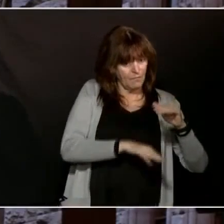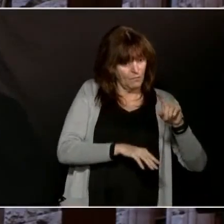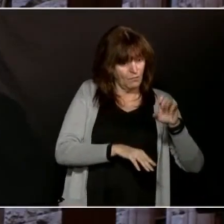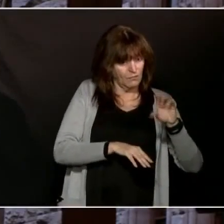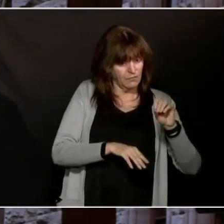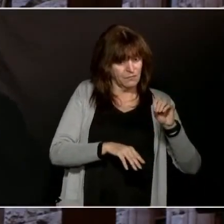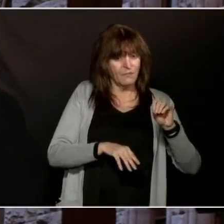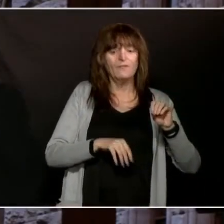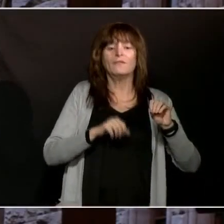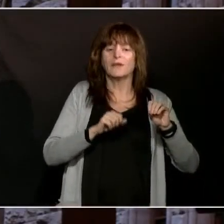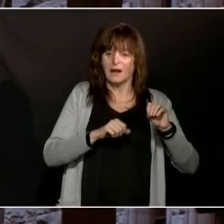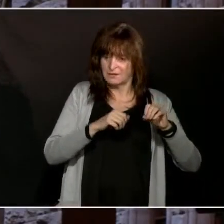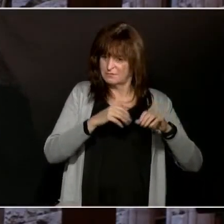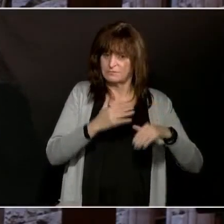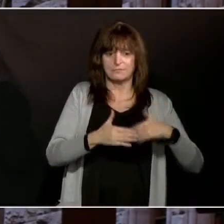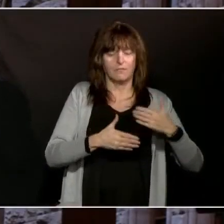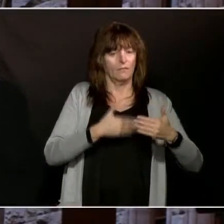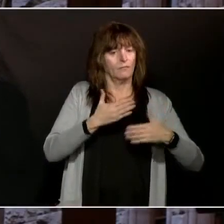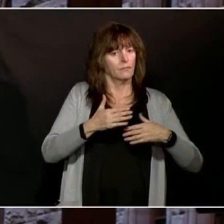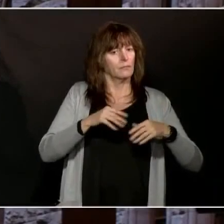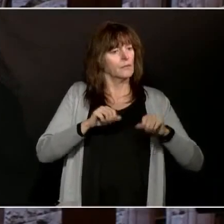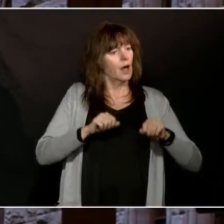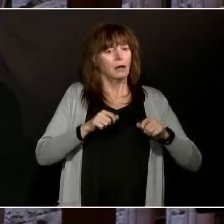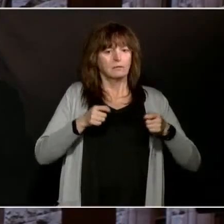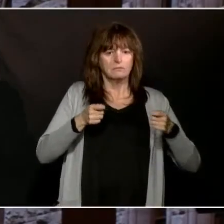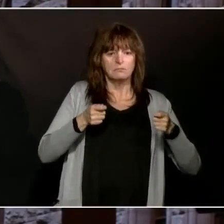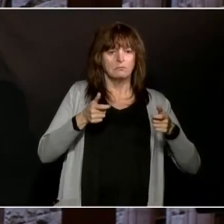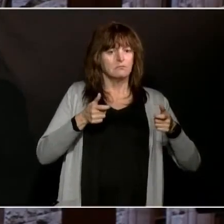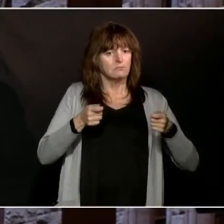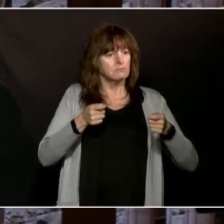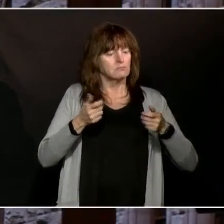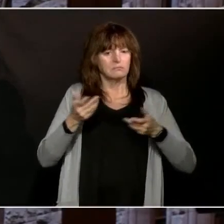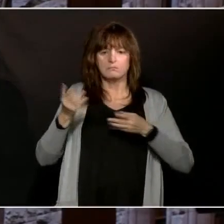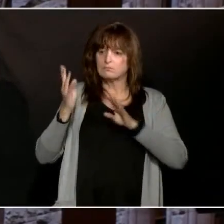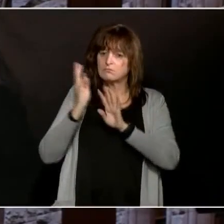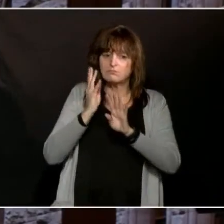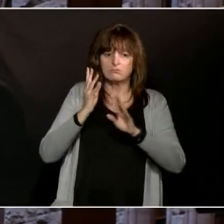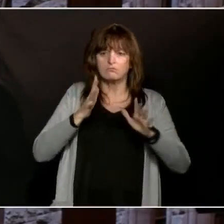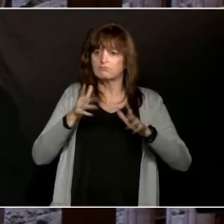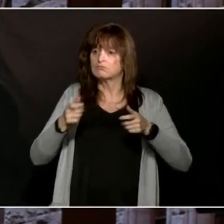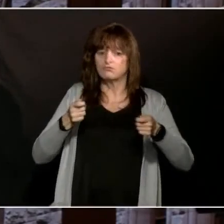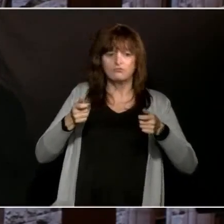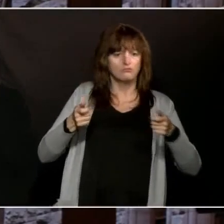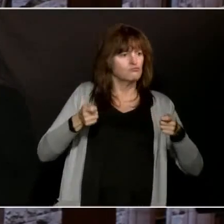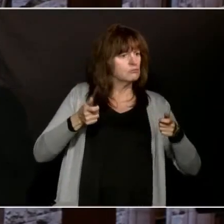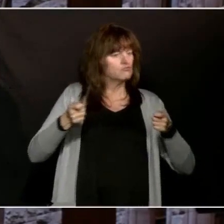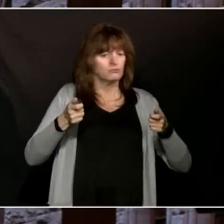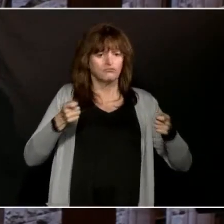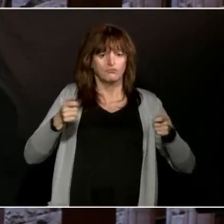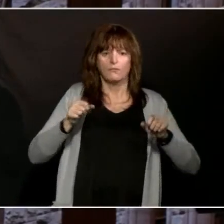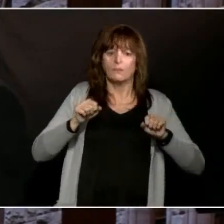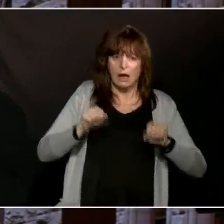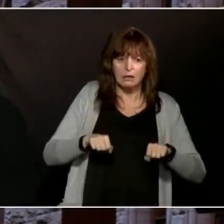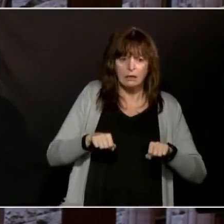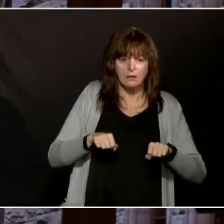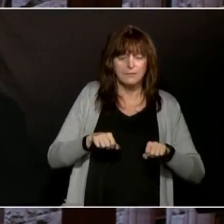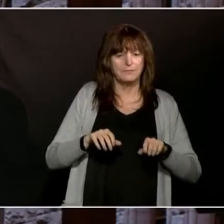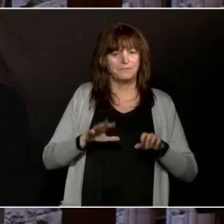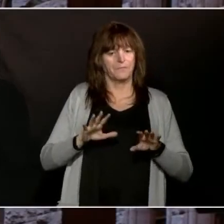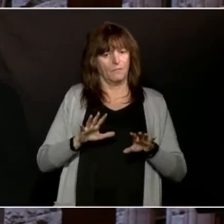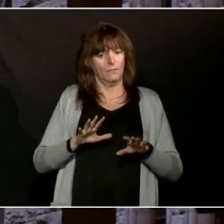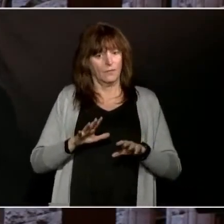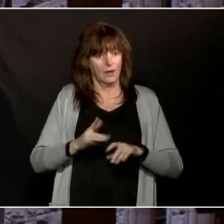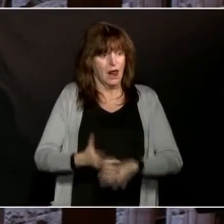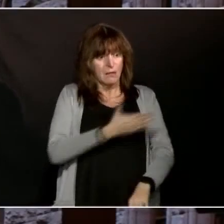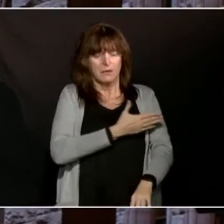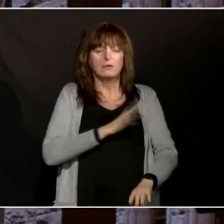there. So, looking better. We're not there yet. Everybody's doing great. We're doing fantastic on that, but we have to stay